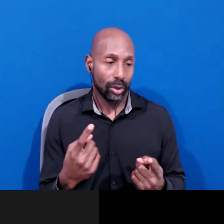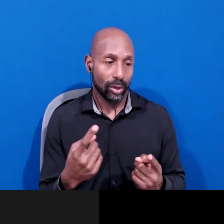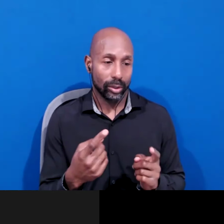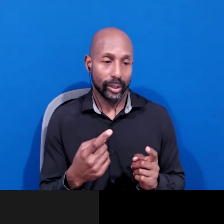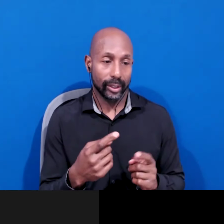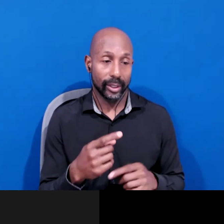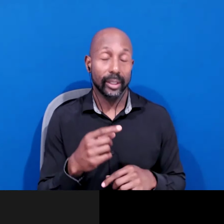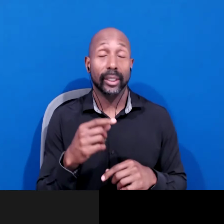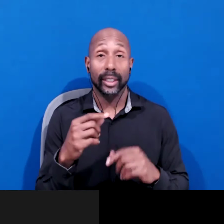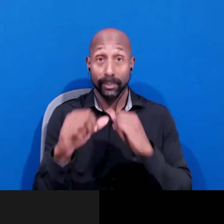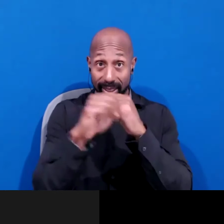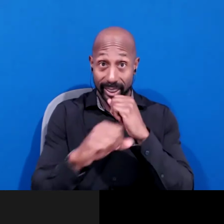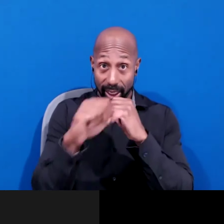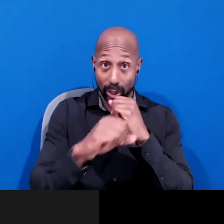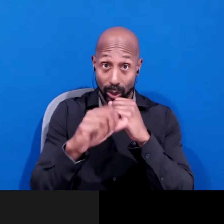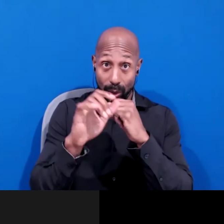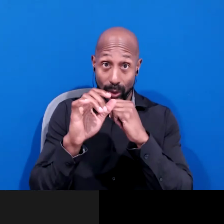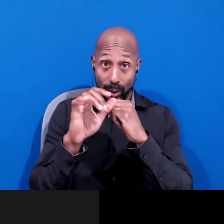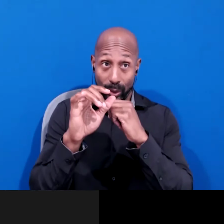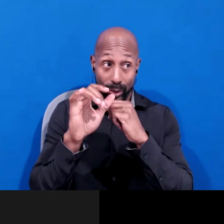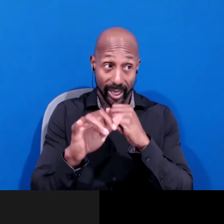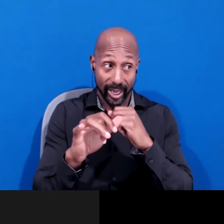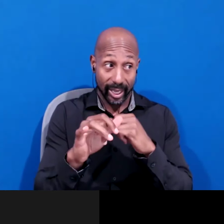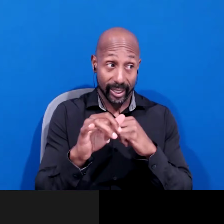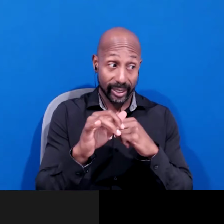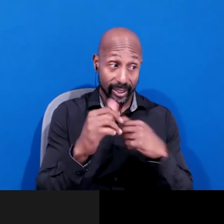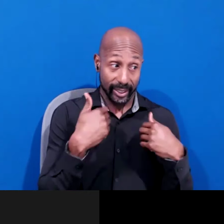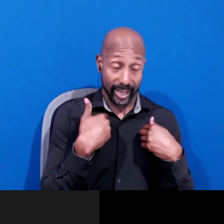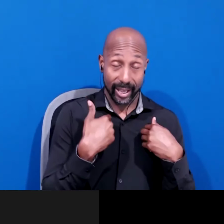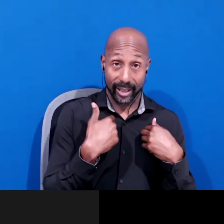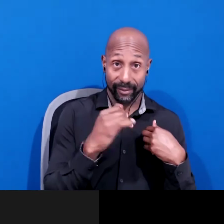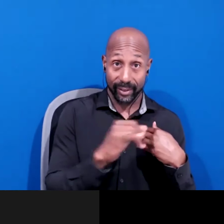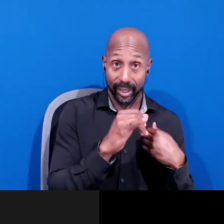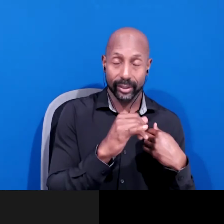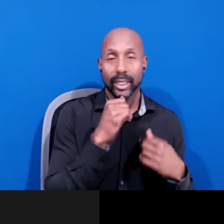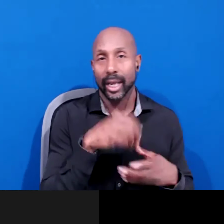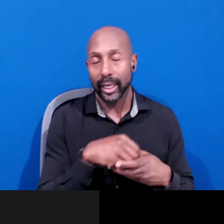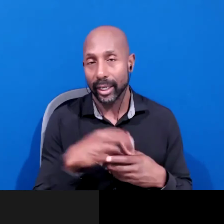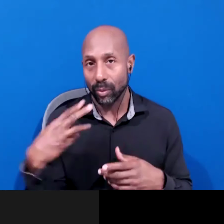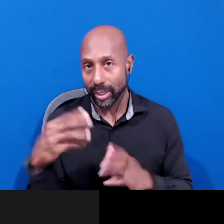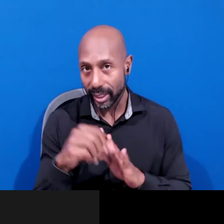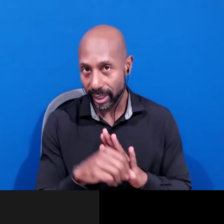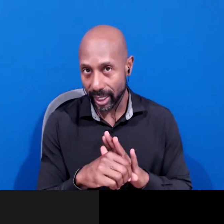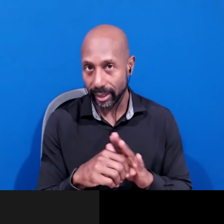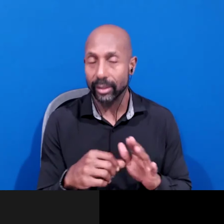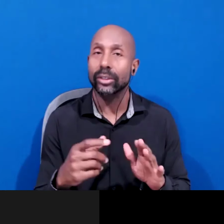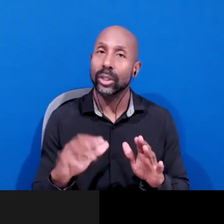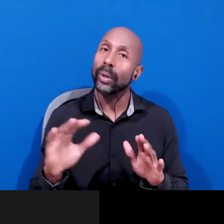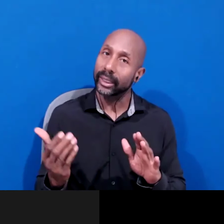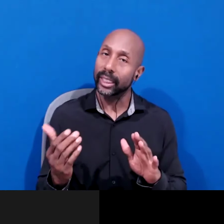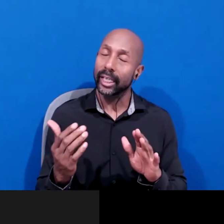infection at this point does not exist in Washington state. So from that point of view, the risk is relatively low